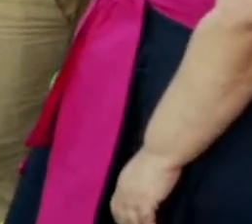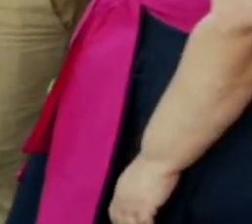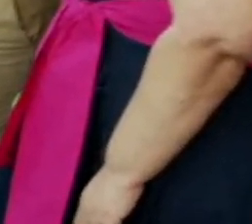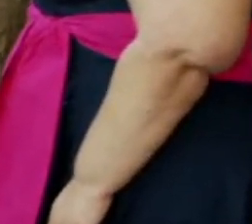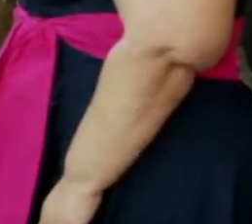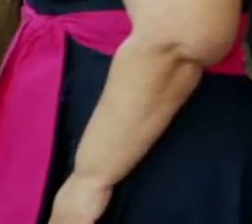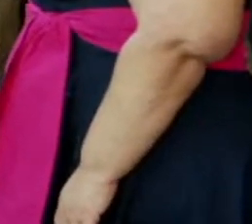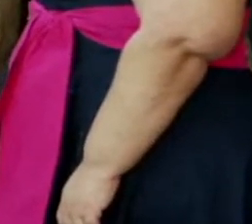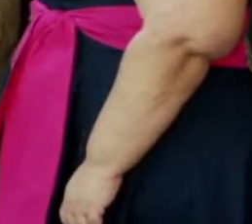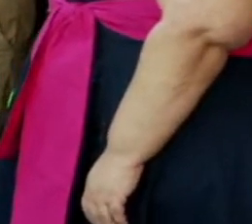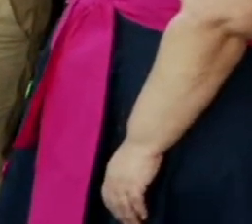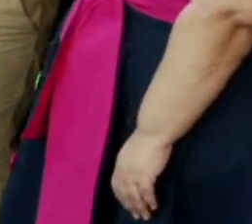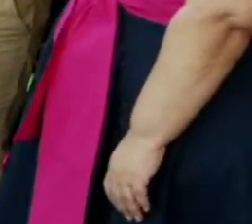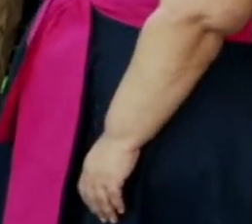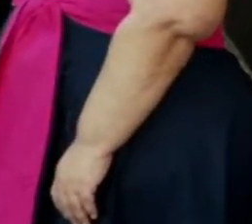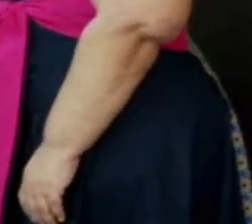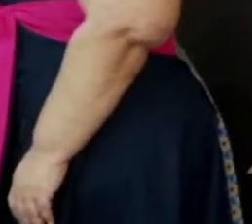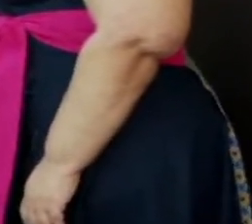And